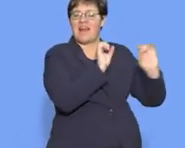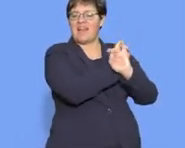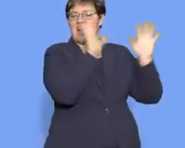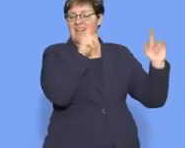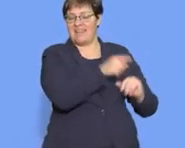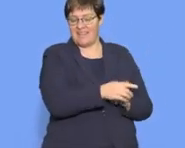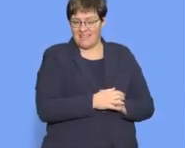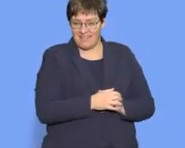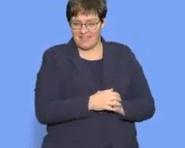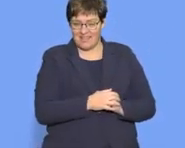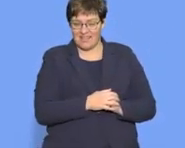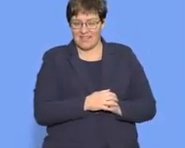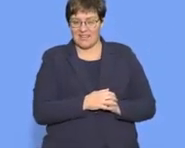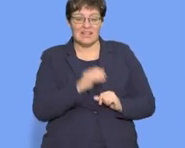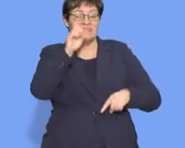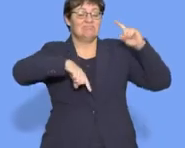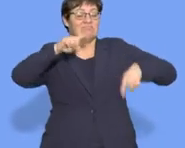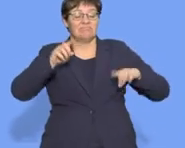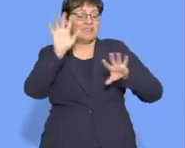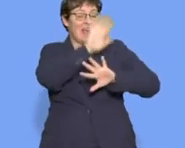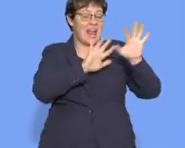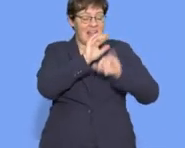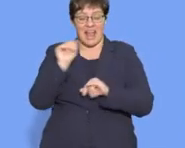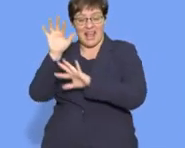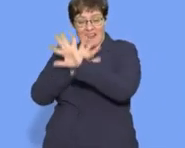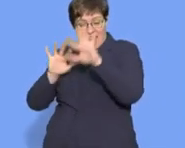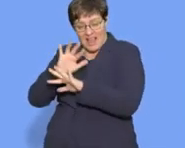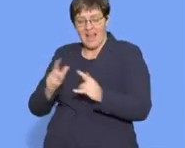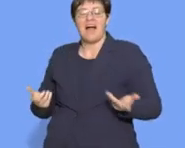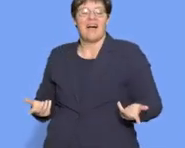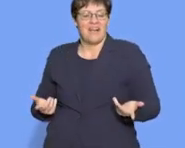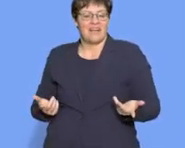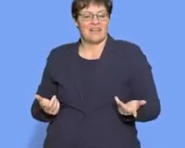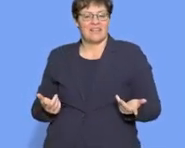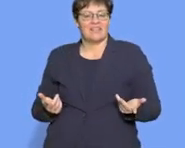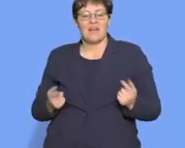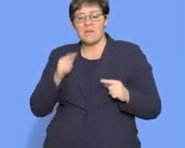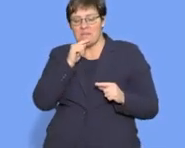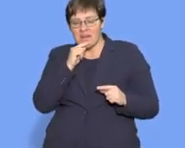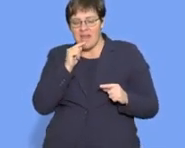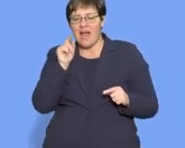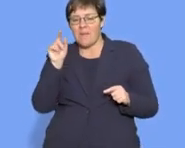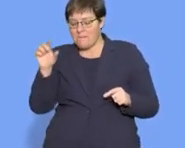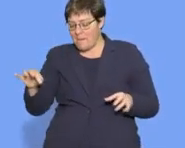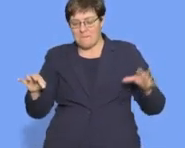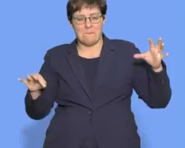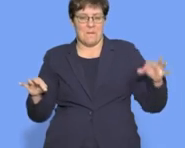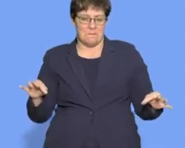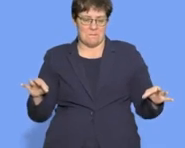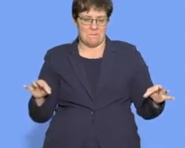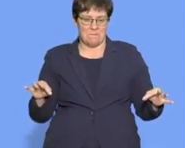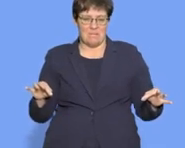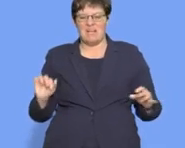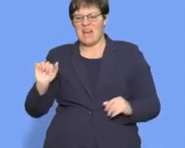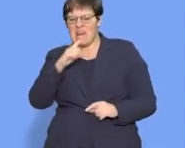clearly. And the different colors actually simply are the different stains that have been used